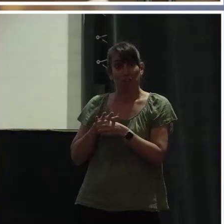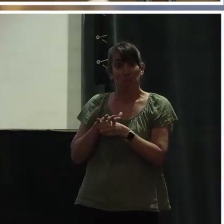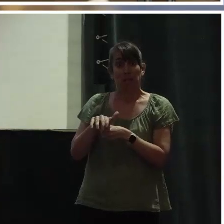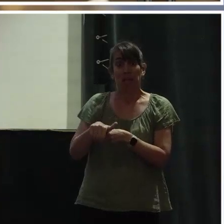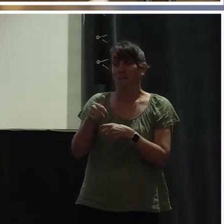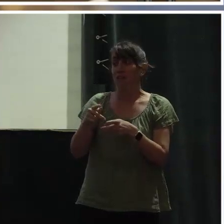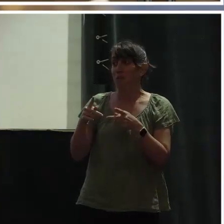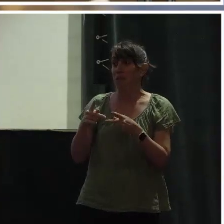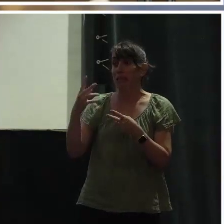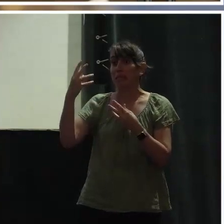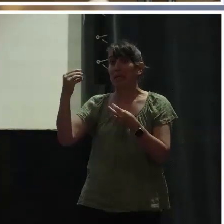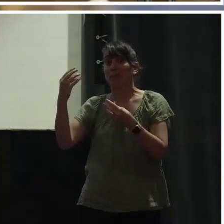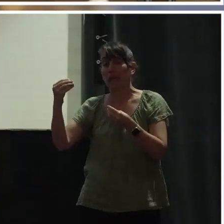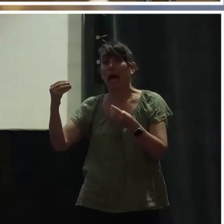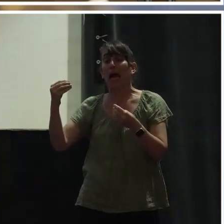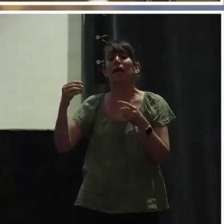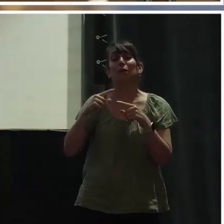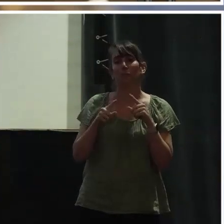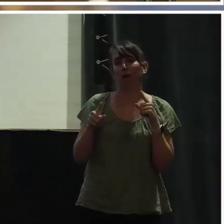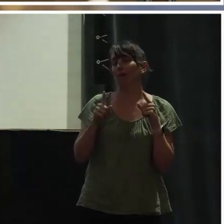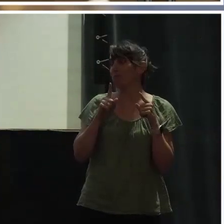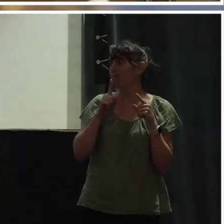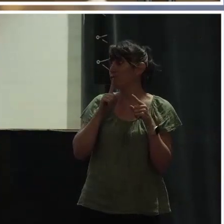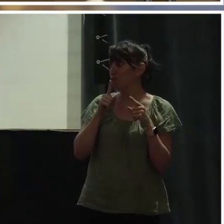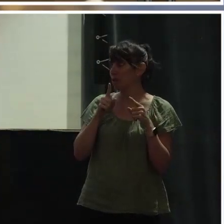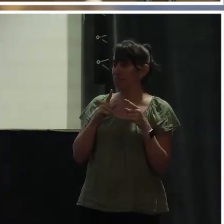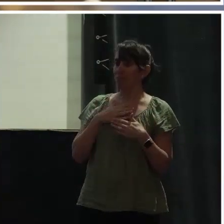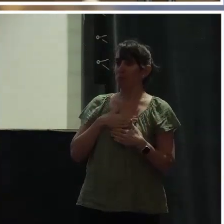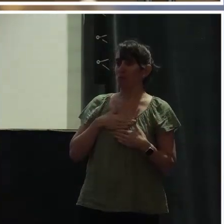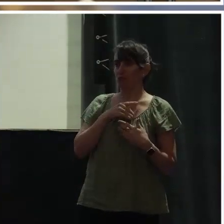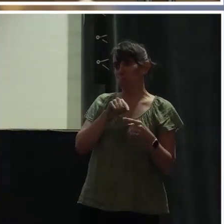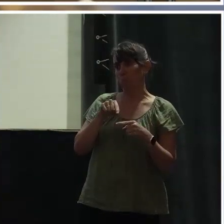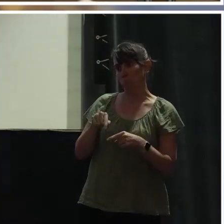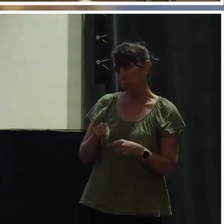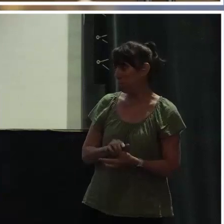outside. But once again, the AC does seem pretty nice.